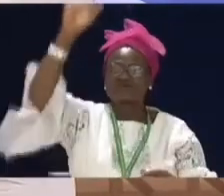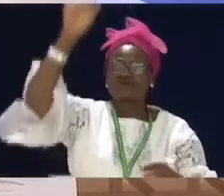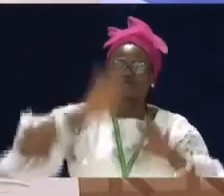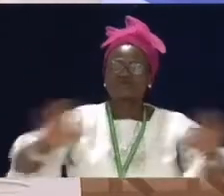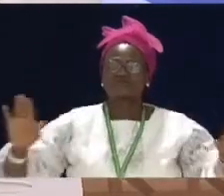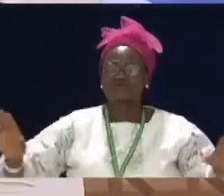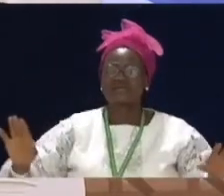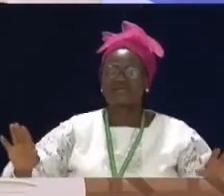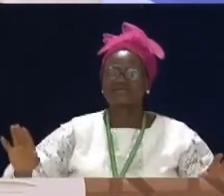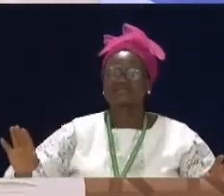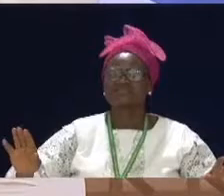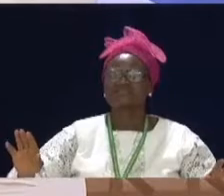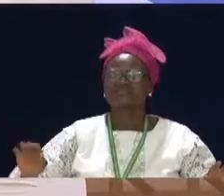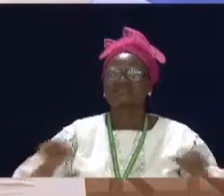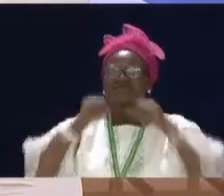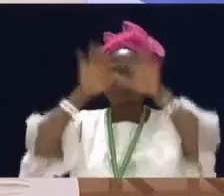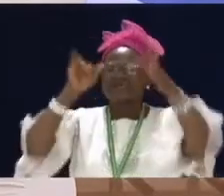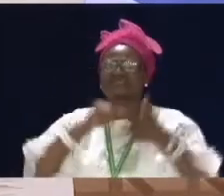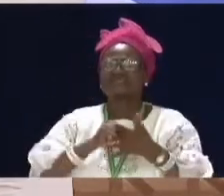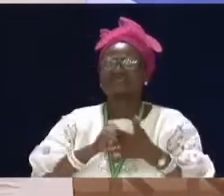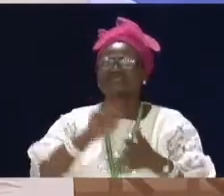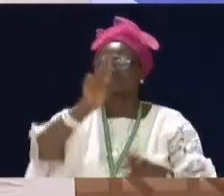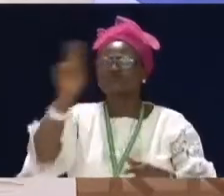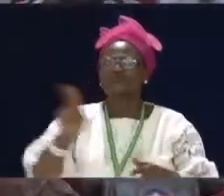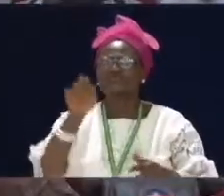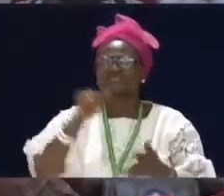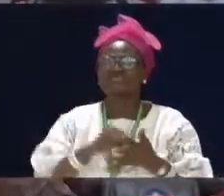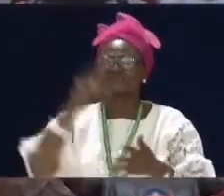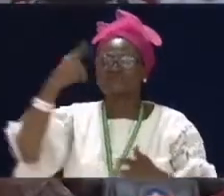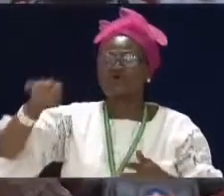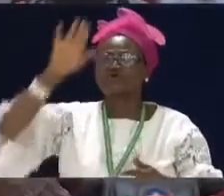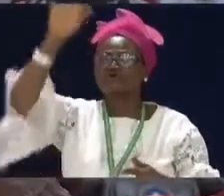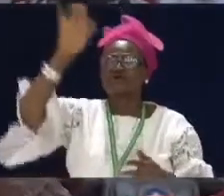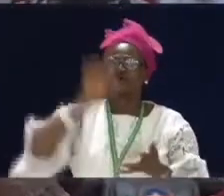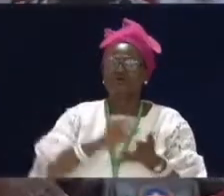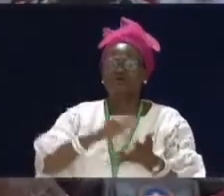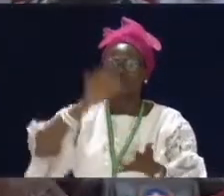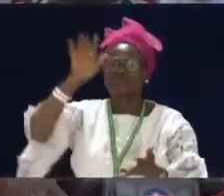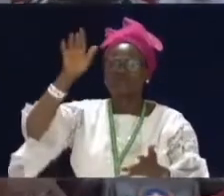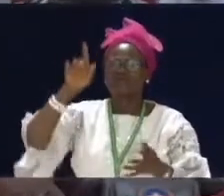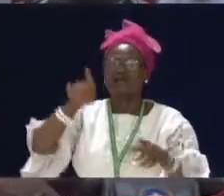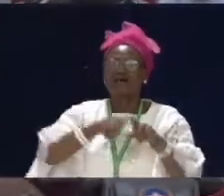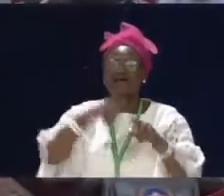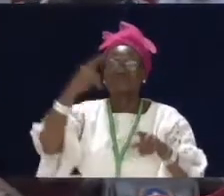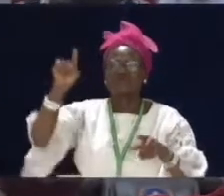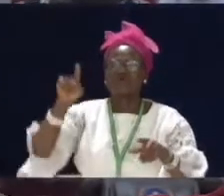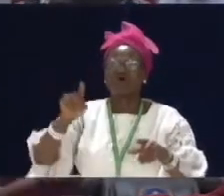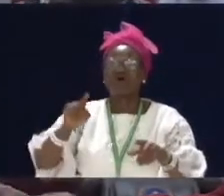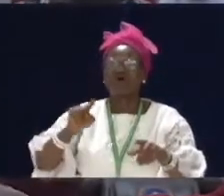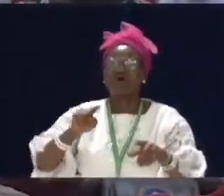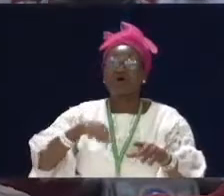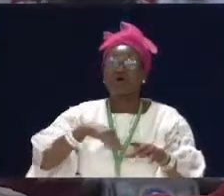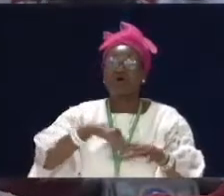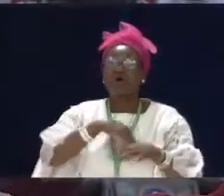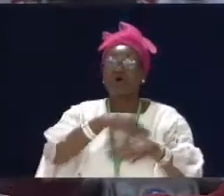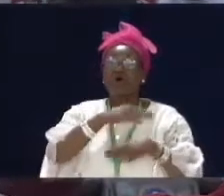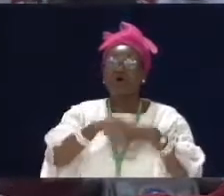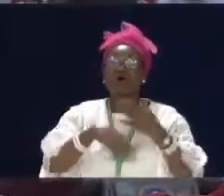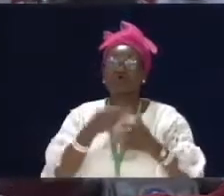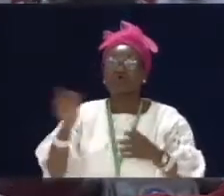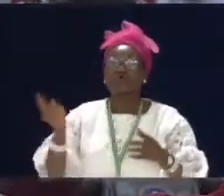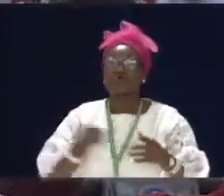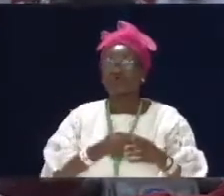Sanctify it. Use it for your glory. As for all who have given, Lord God